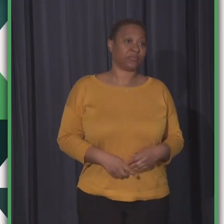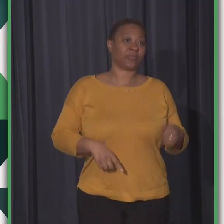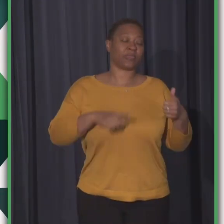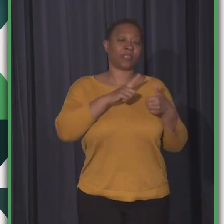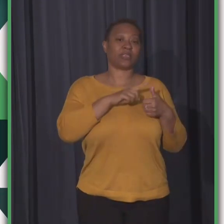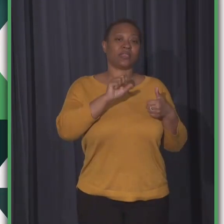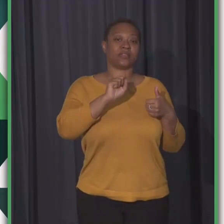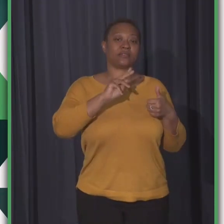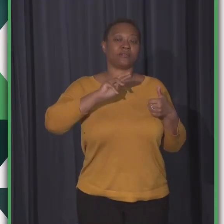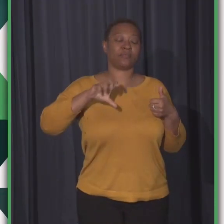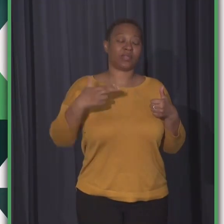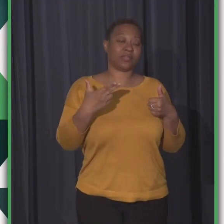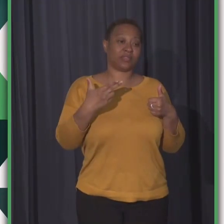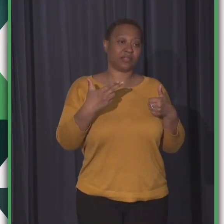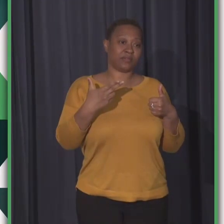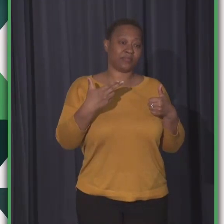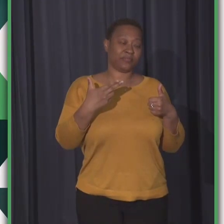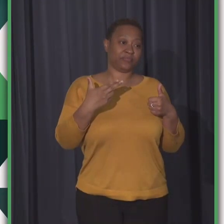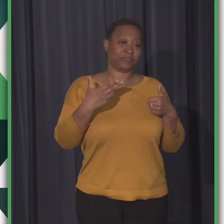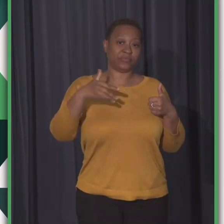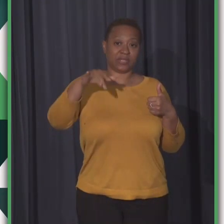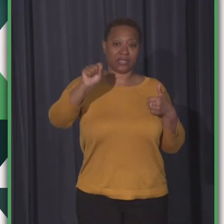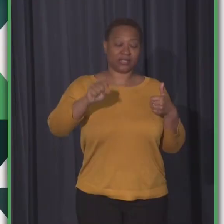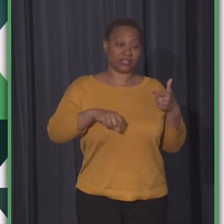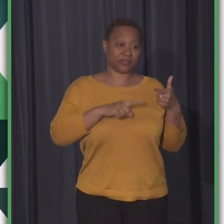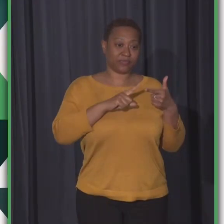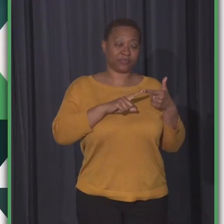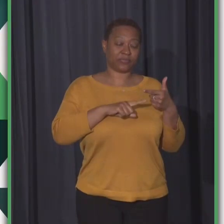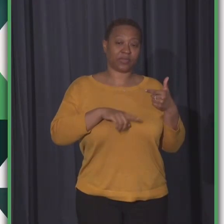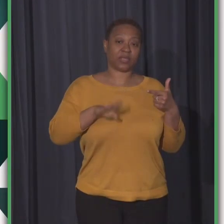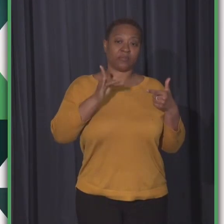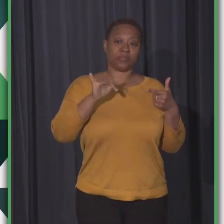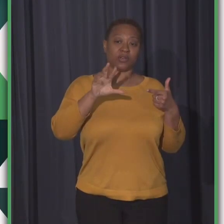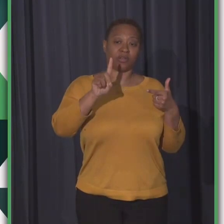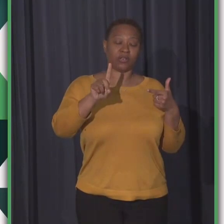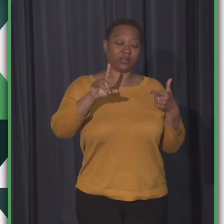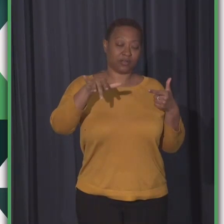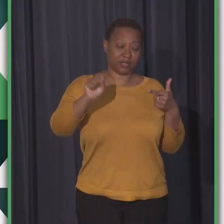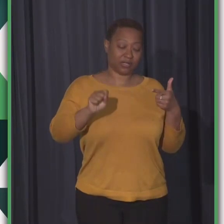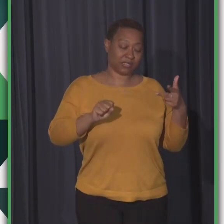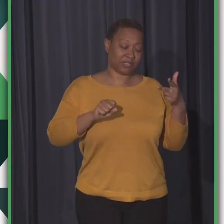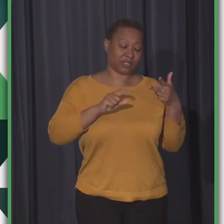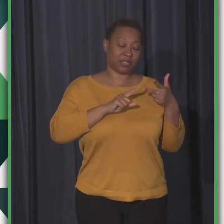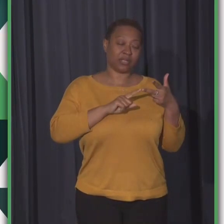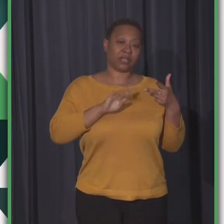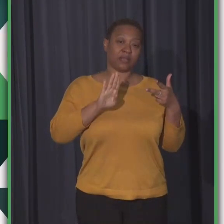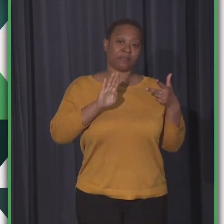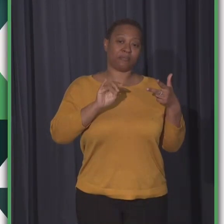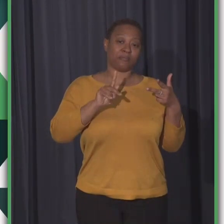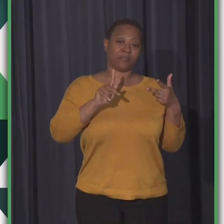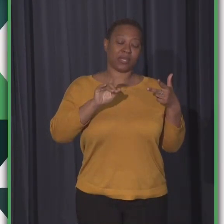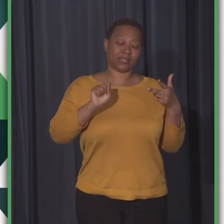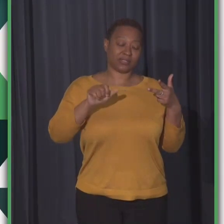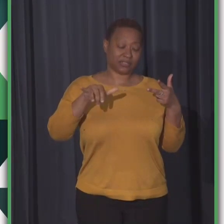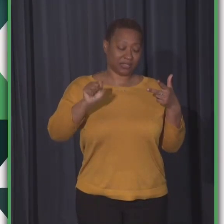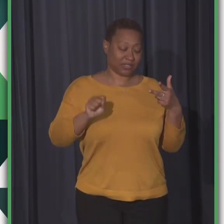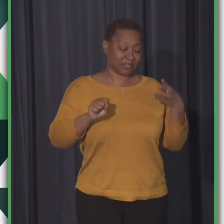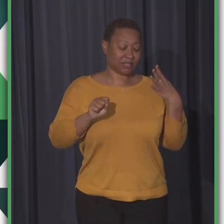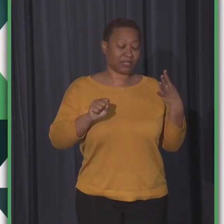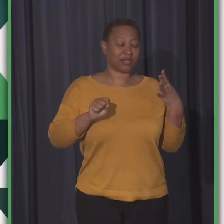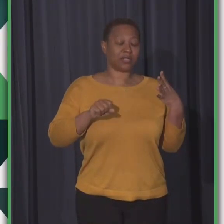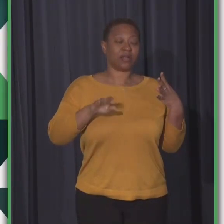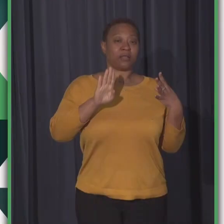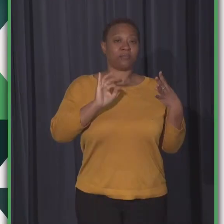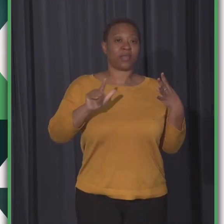Commissioner Smith? Yes. Commissioner Bernard? Yes. Commissioner Banks? Yes.